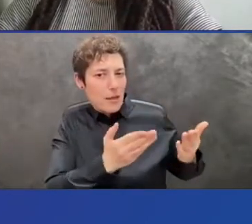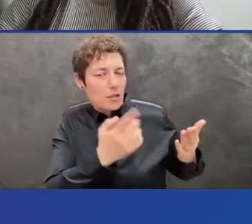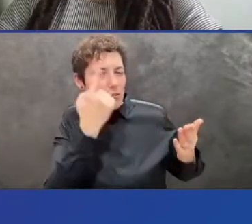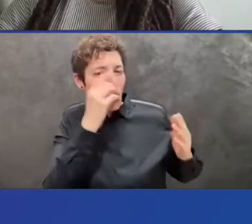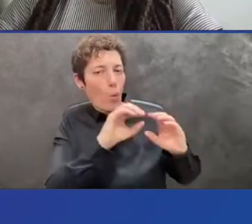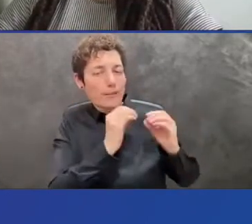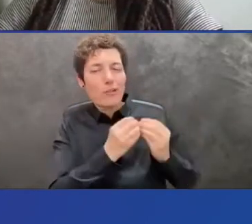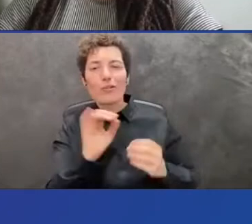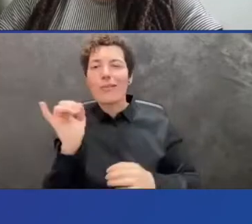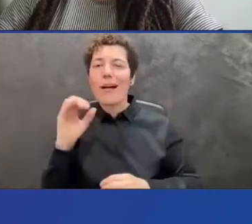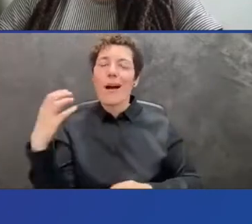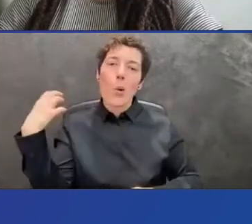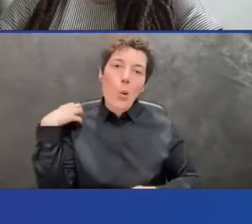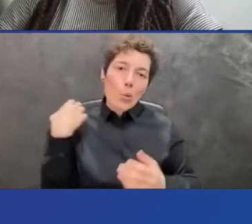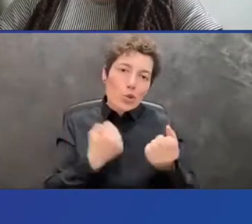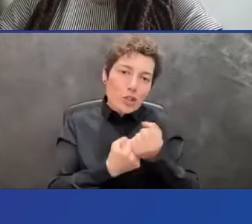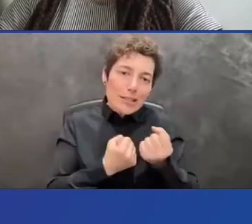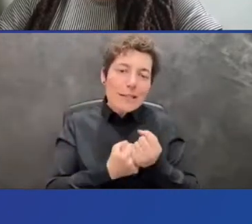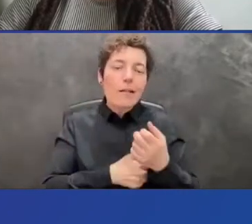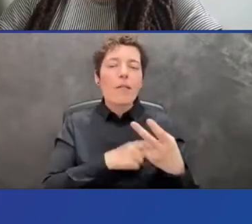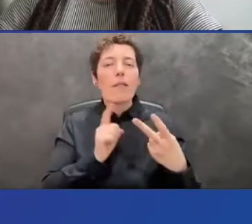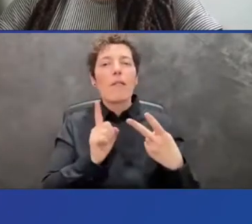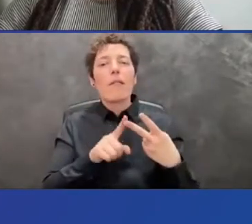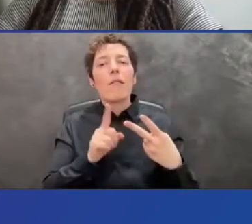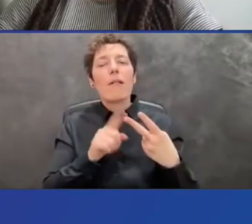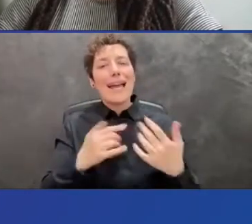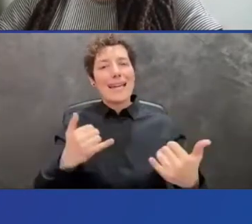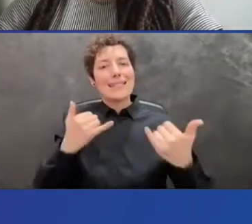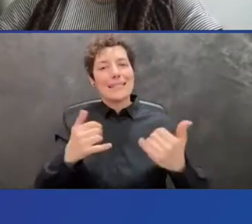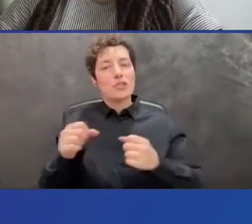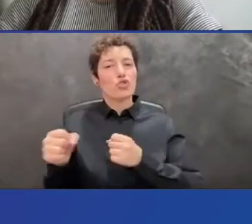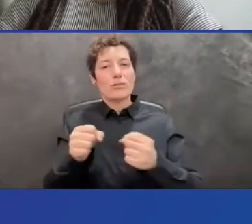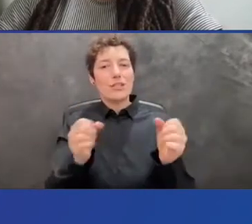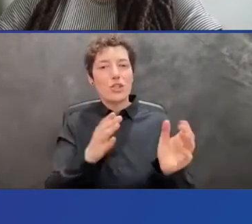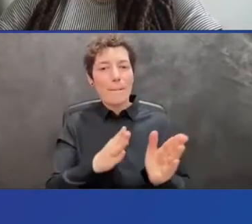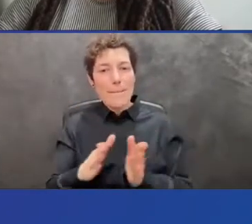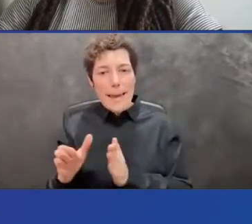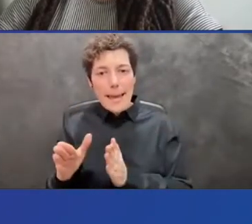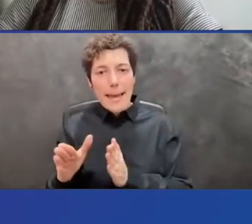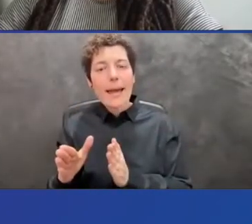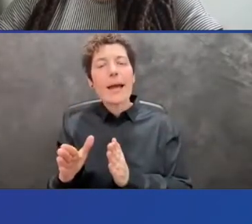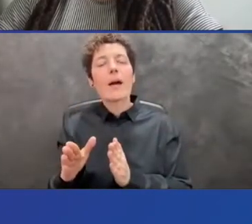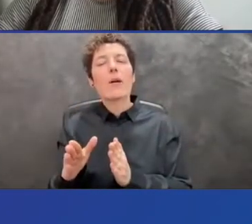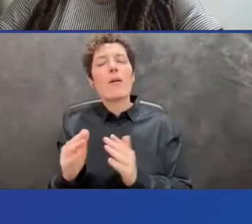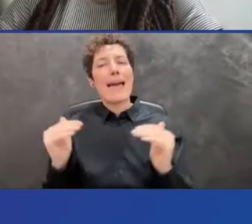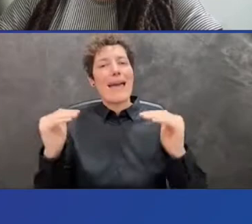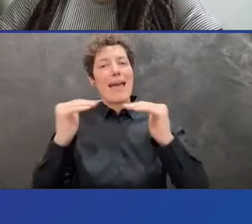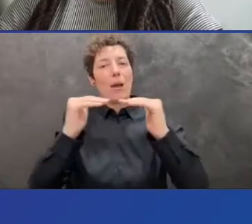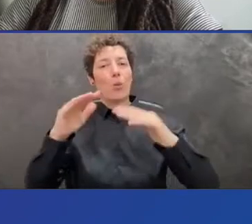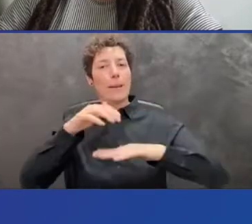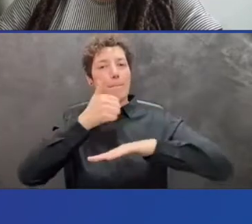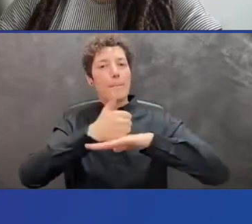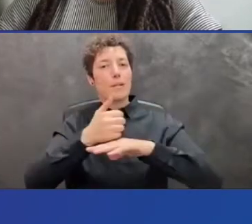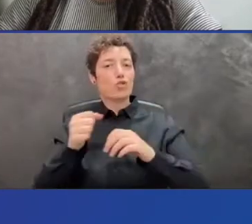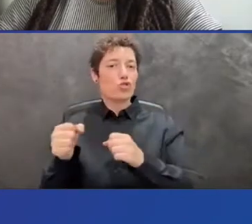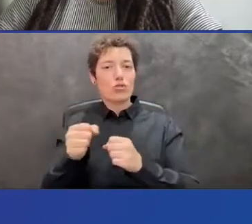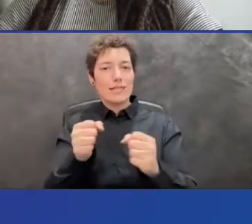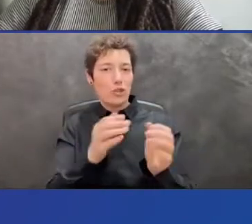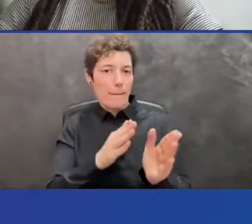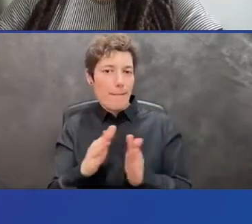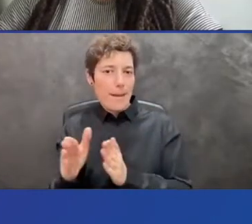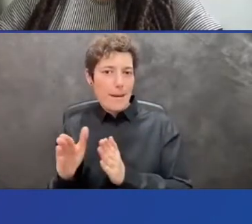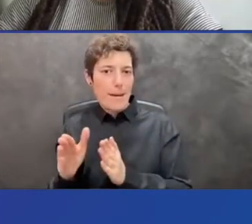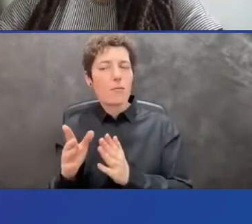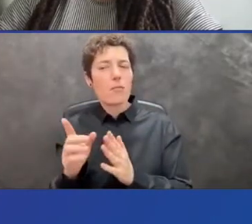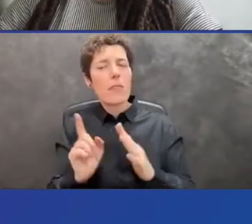such as, you know, coaching and an existing strategic plan, equity-based strategic plan, you know,